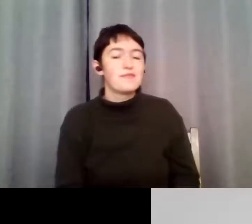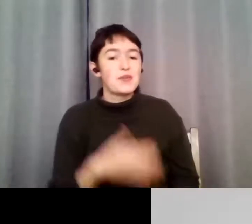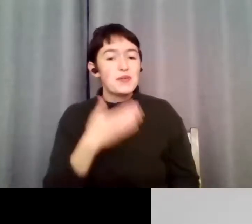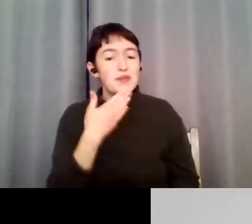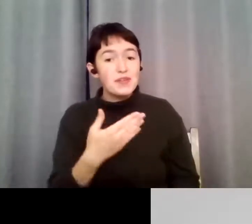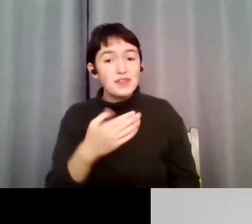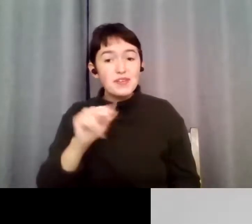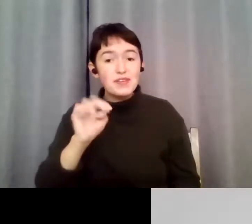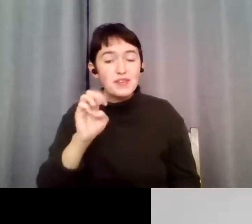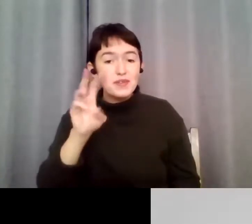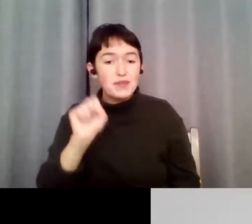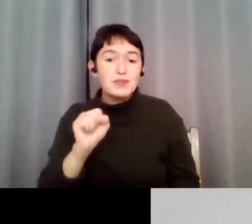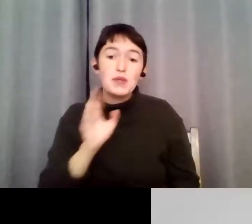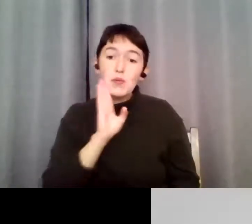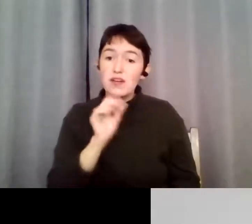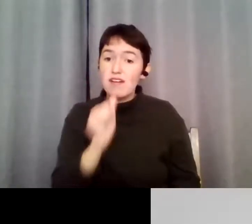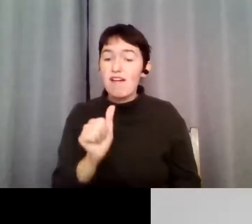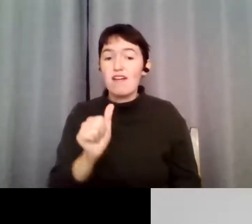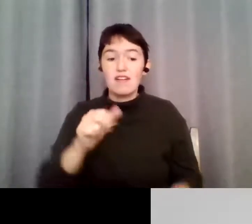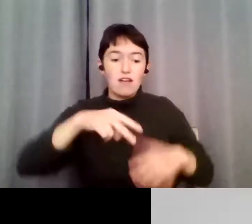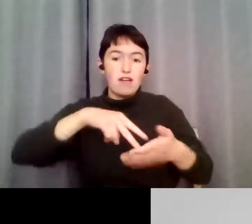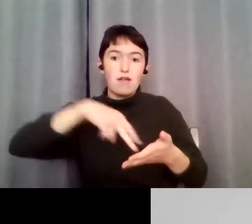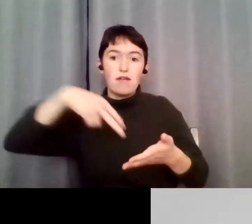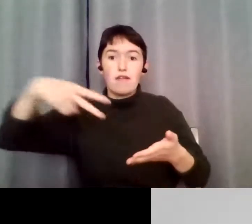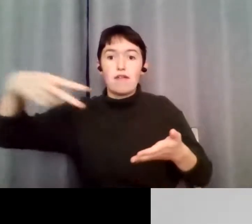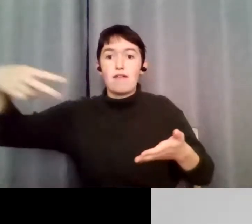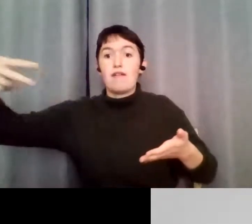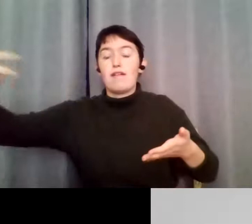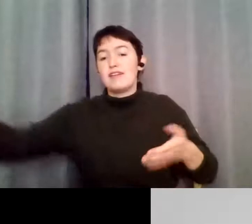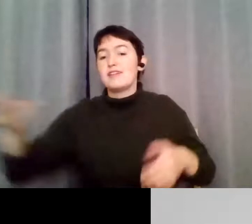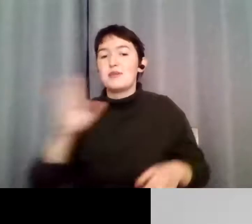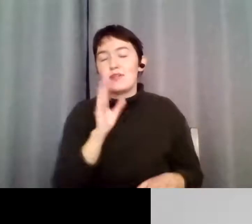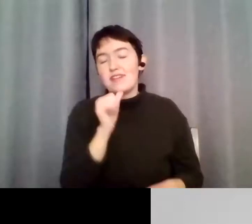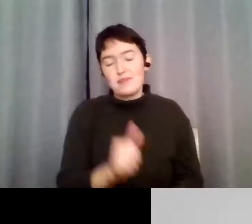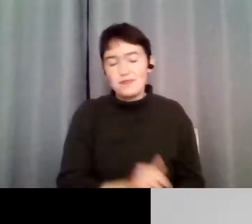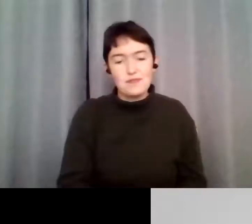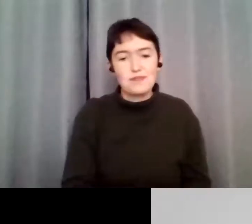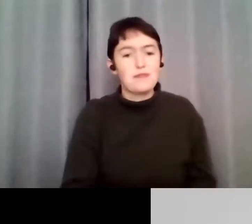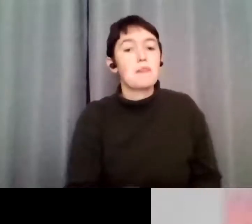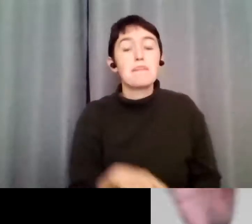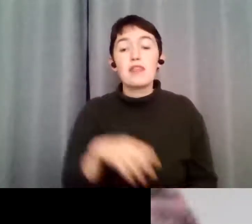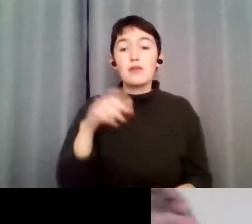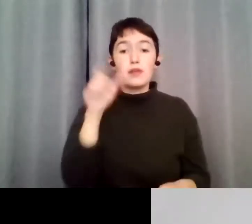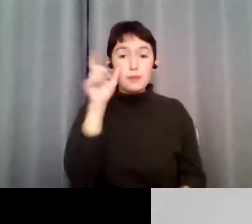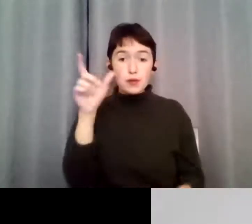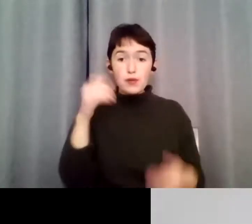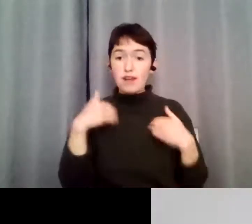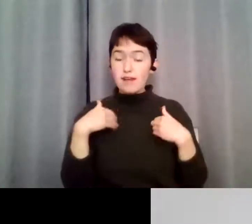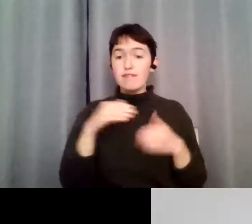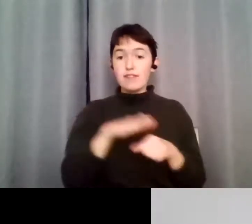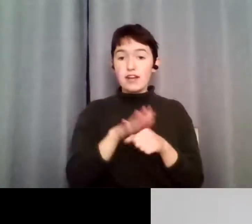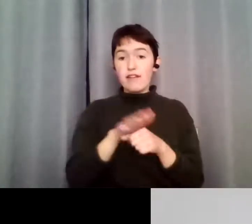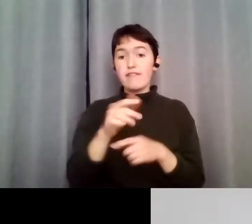float completely away because the moon has enough gravity that, you know, so if you were to jump on the moon,